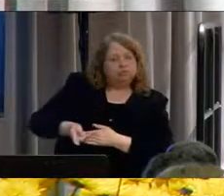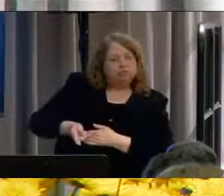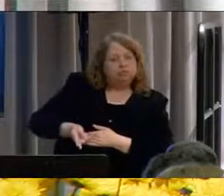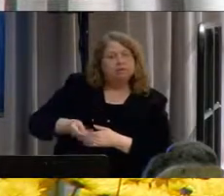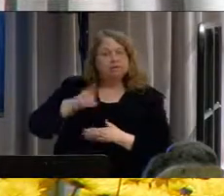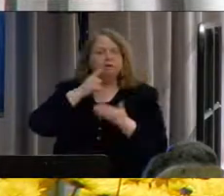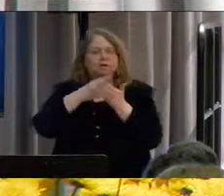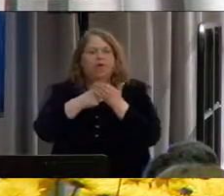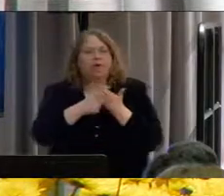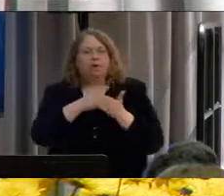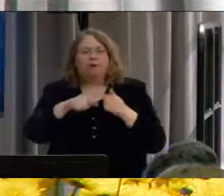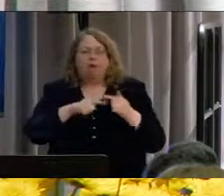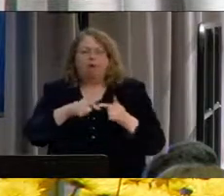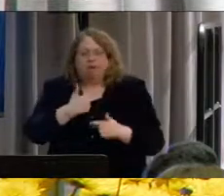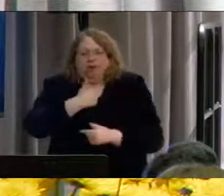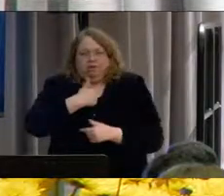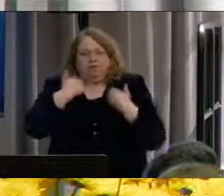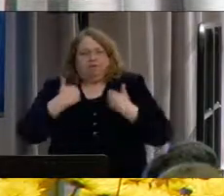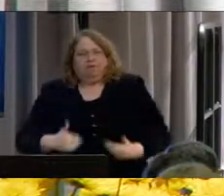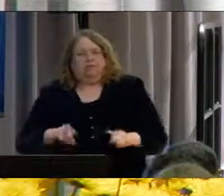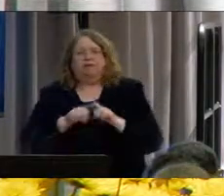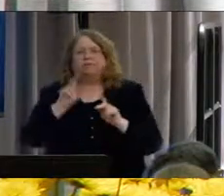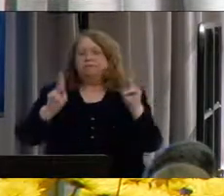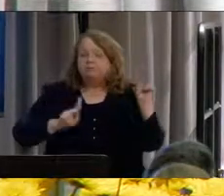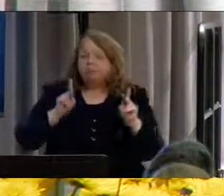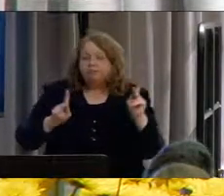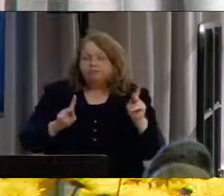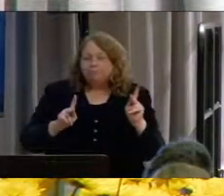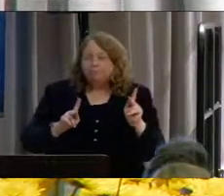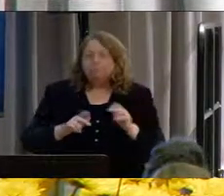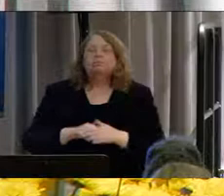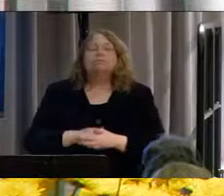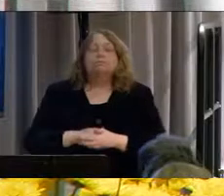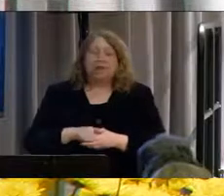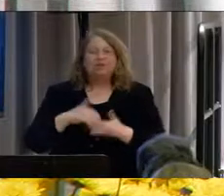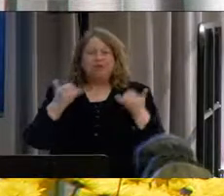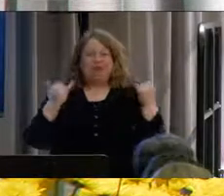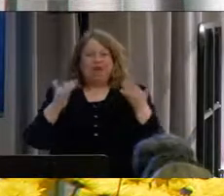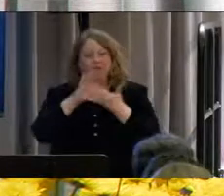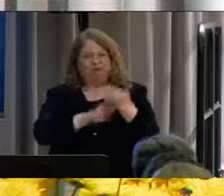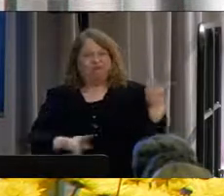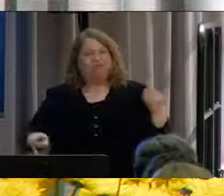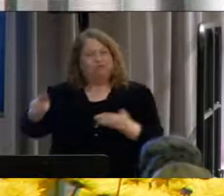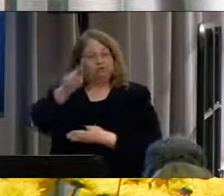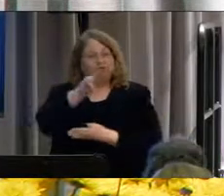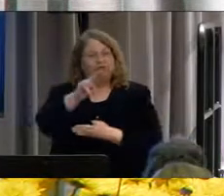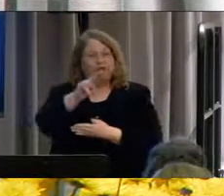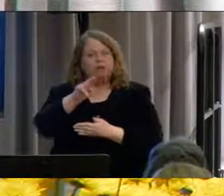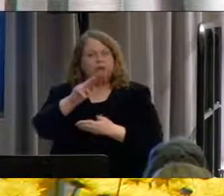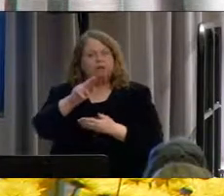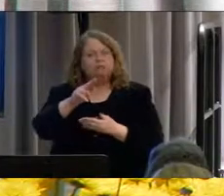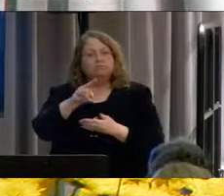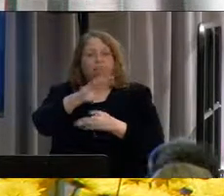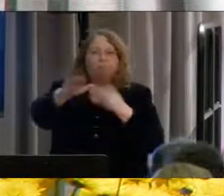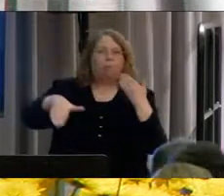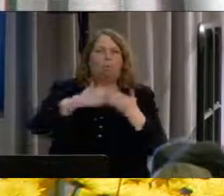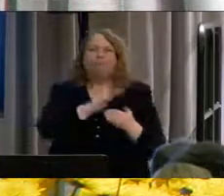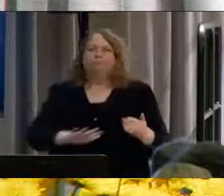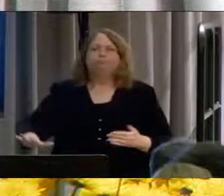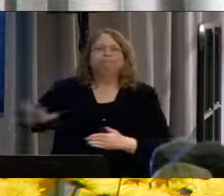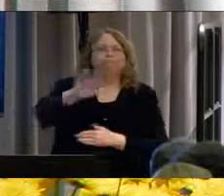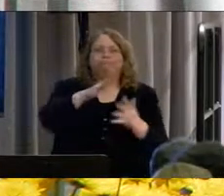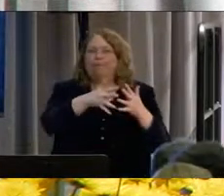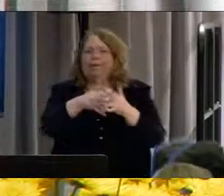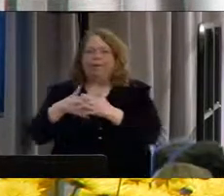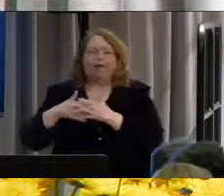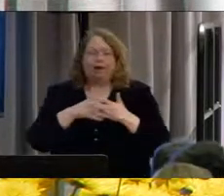So universities have become the epicenter of a lot of these conversations in the United States of America, because universities have become